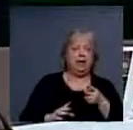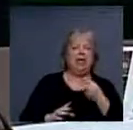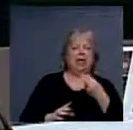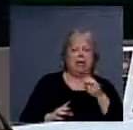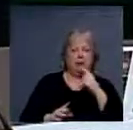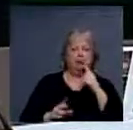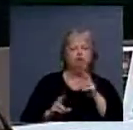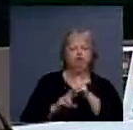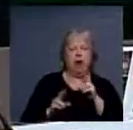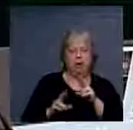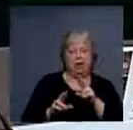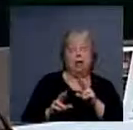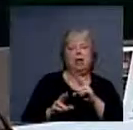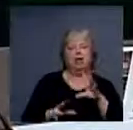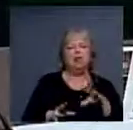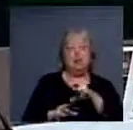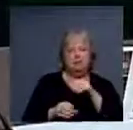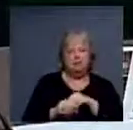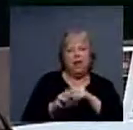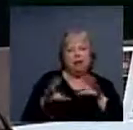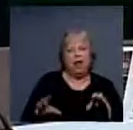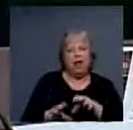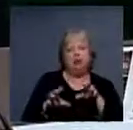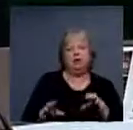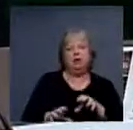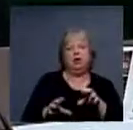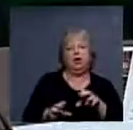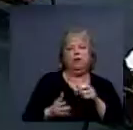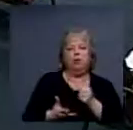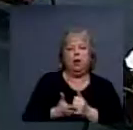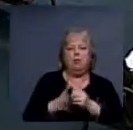in helping find solutions and to solve our problems.